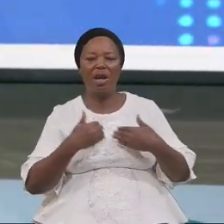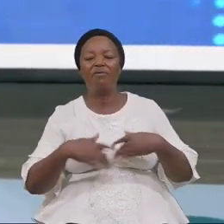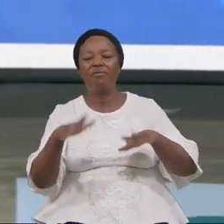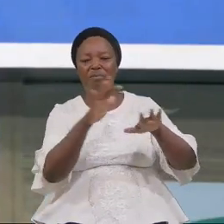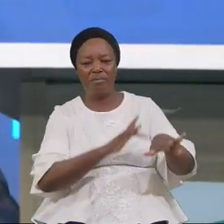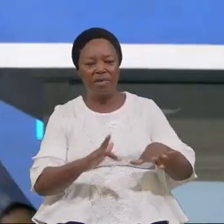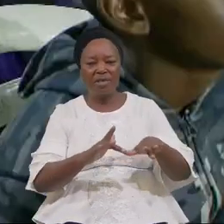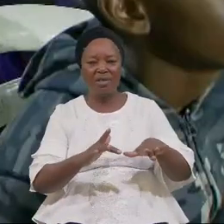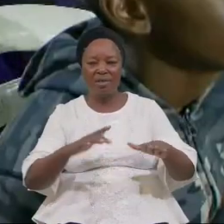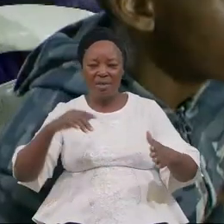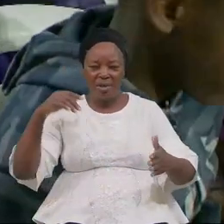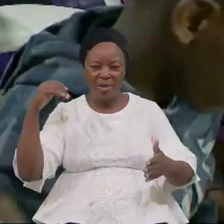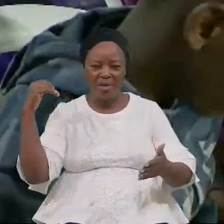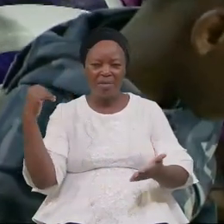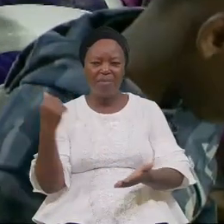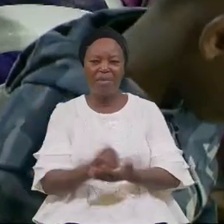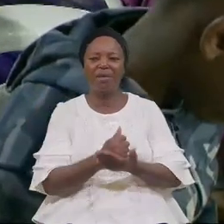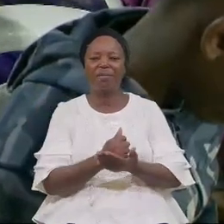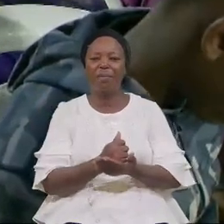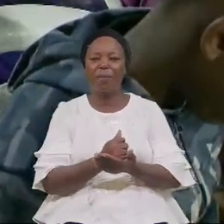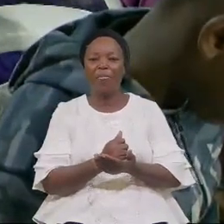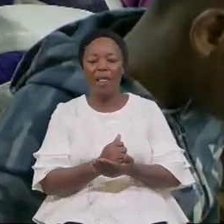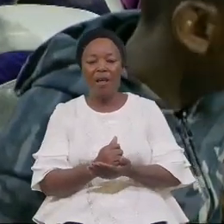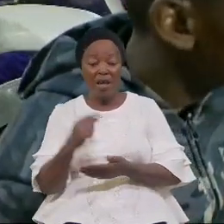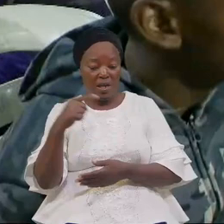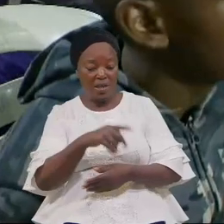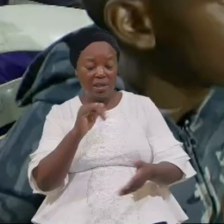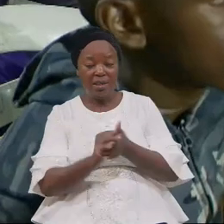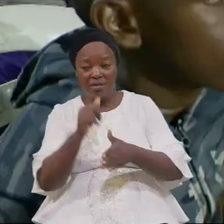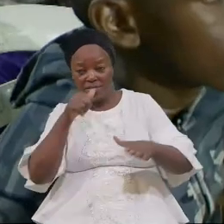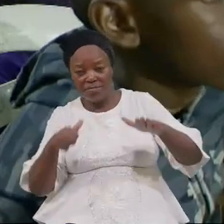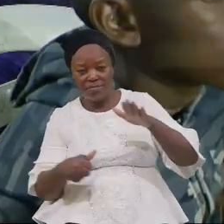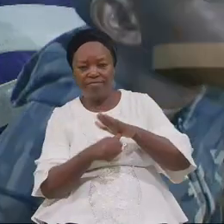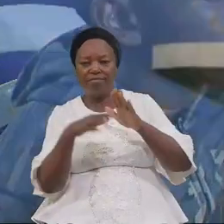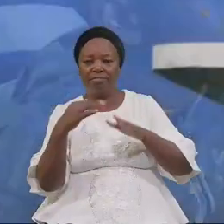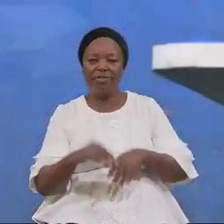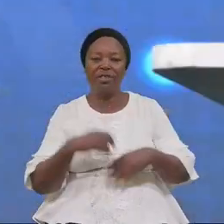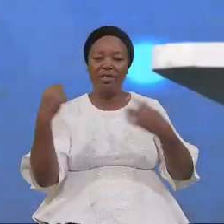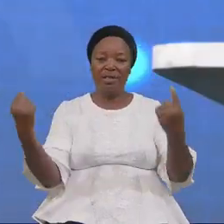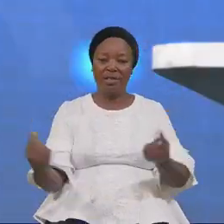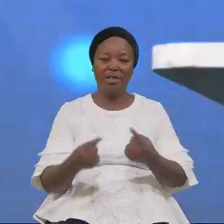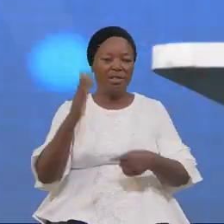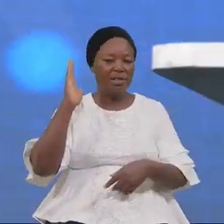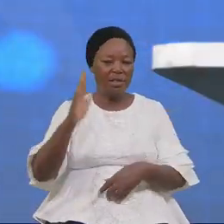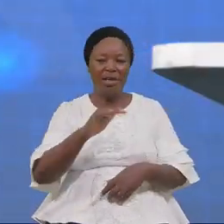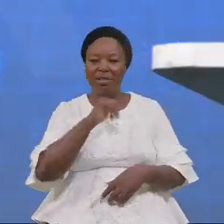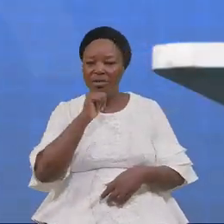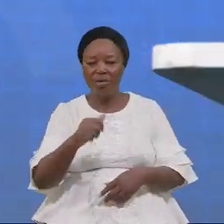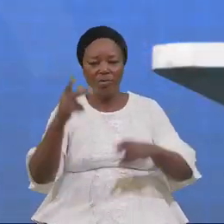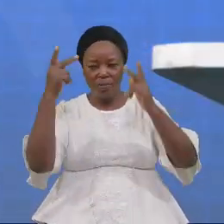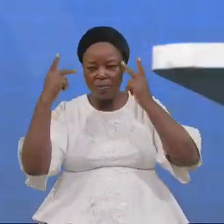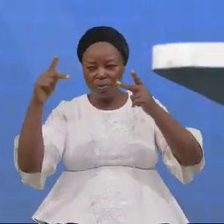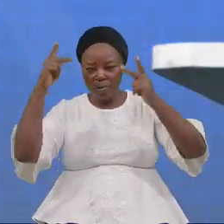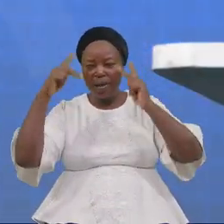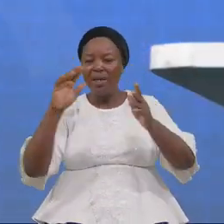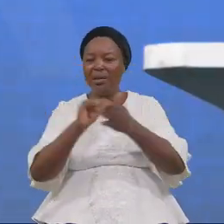there. Yeah. He that covereth his sins shall not prosper. That's the